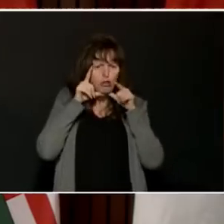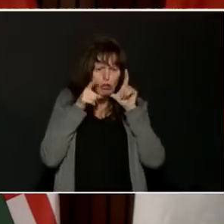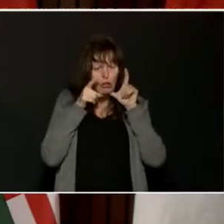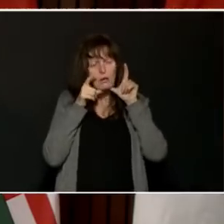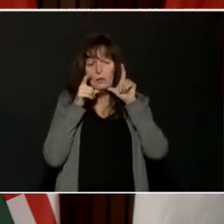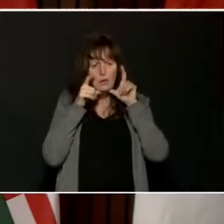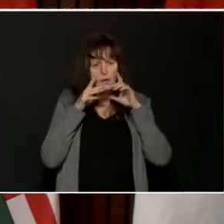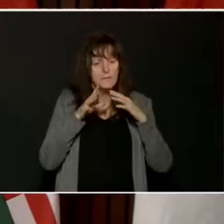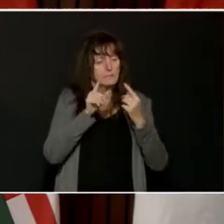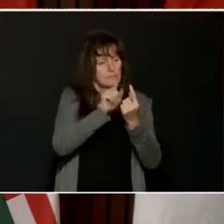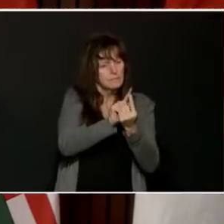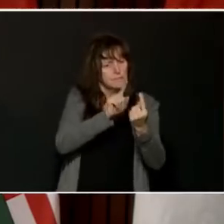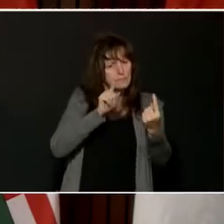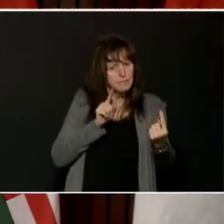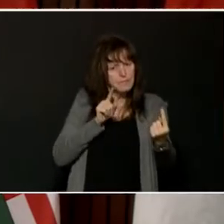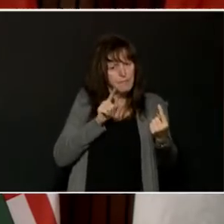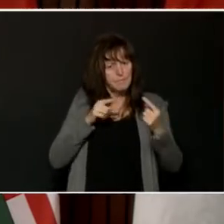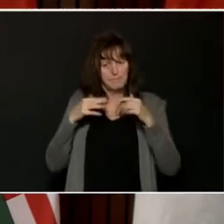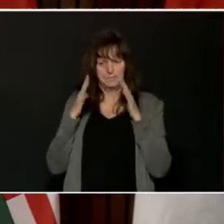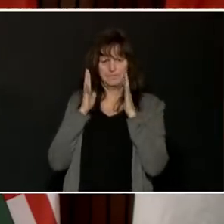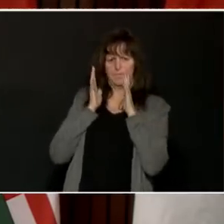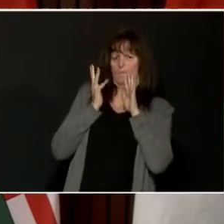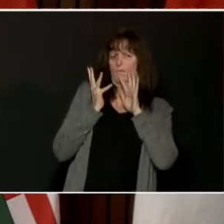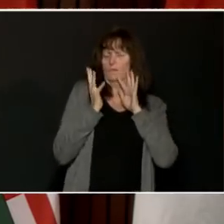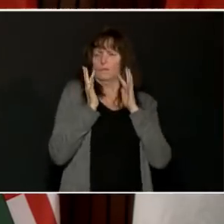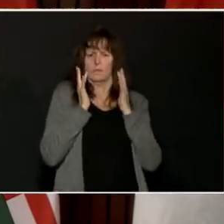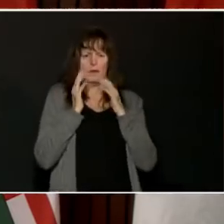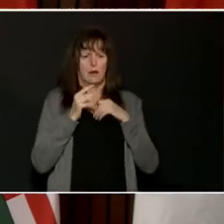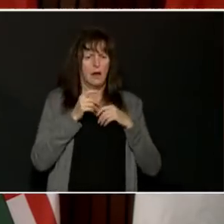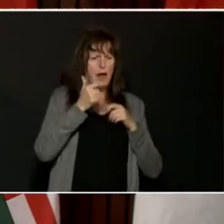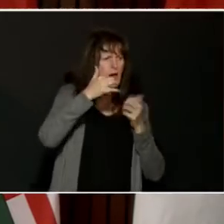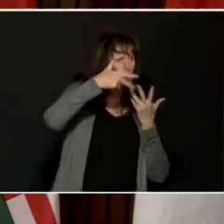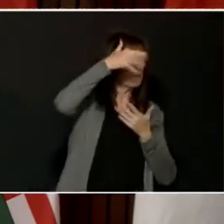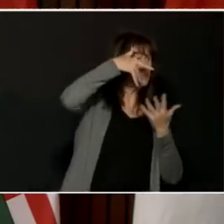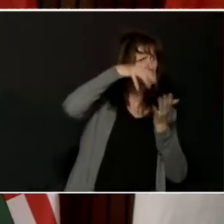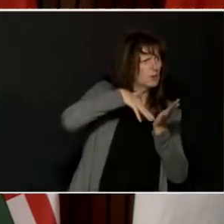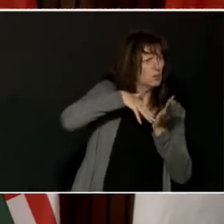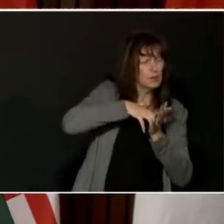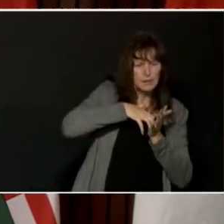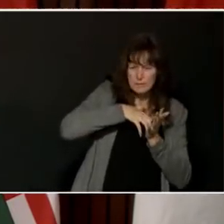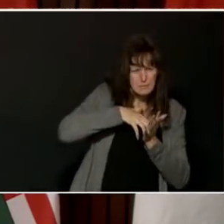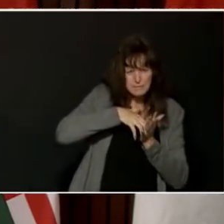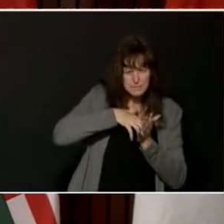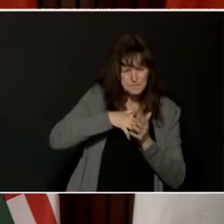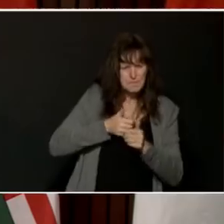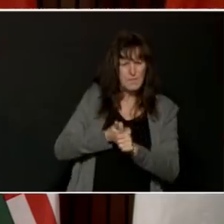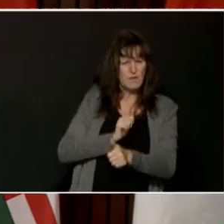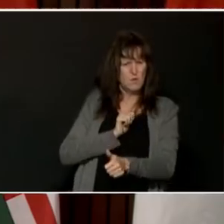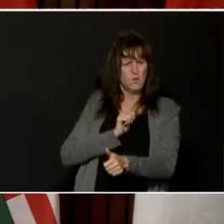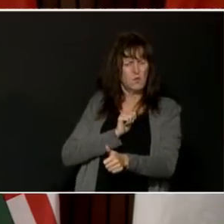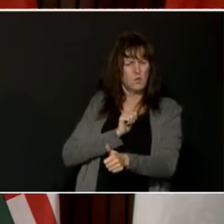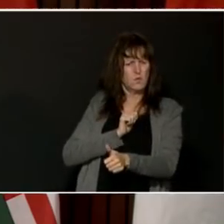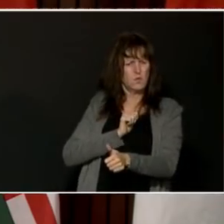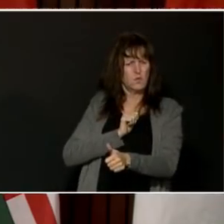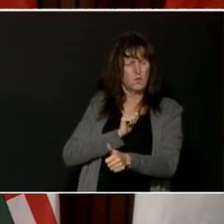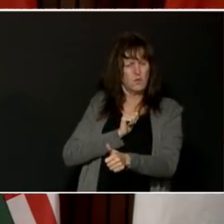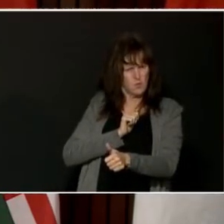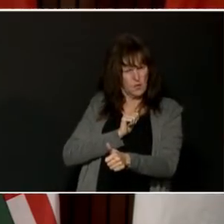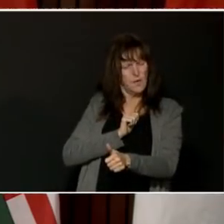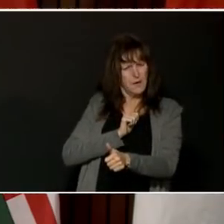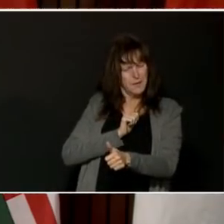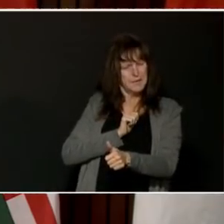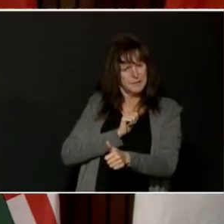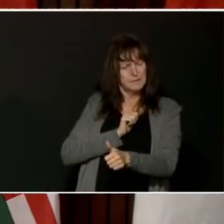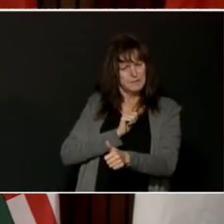indoor spaces where there's poor ventilation. Those are all important things that people can do, and the nature of the